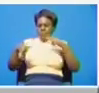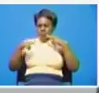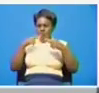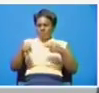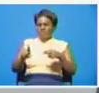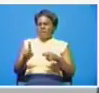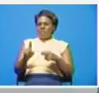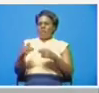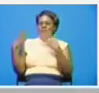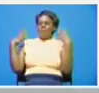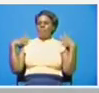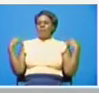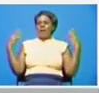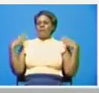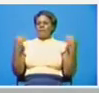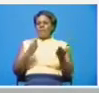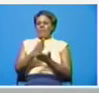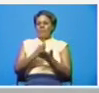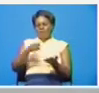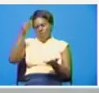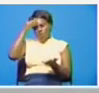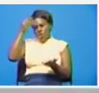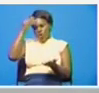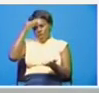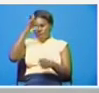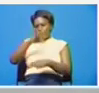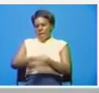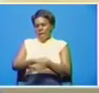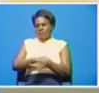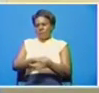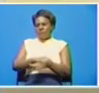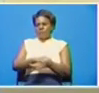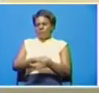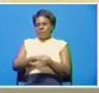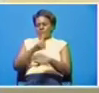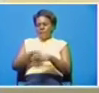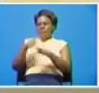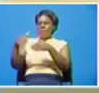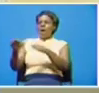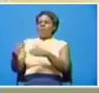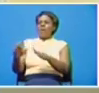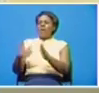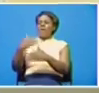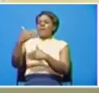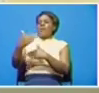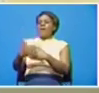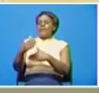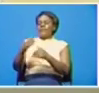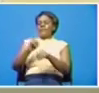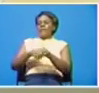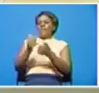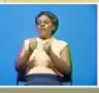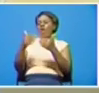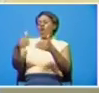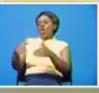be putting into practice some of the knowledge gained to the national team Harambee Stars in the upcoming tournament. Despite